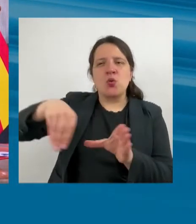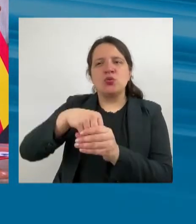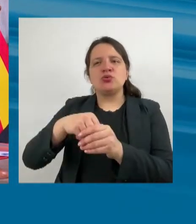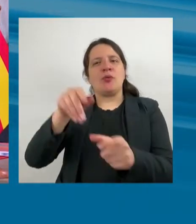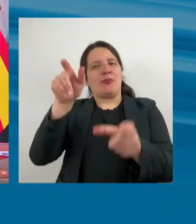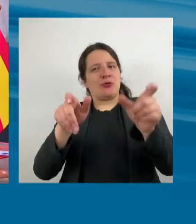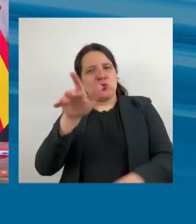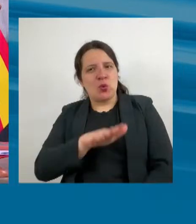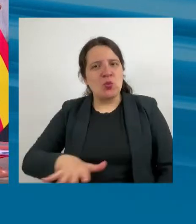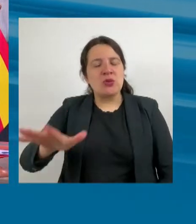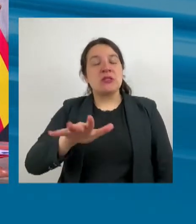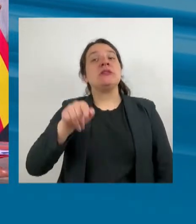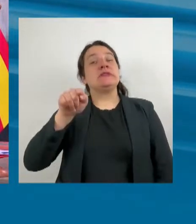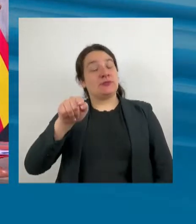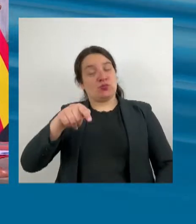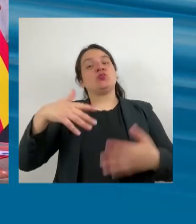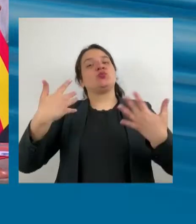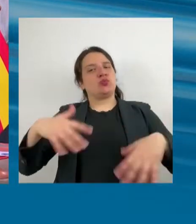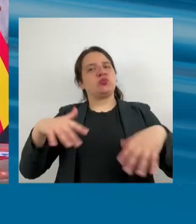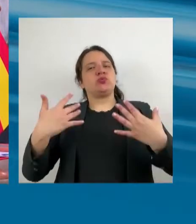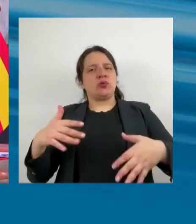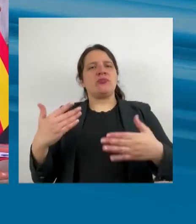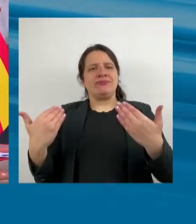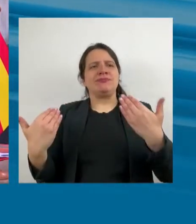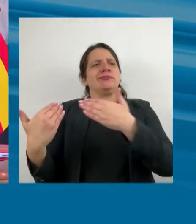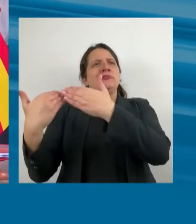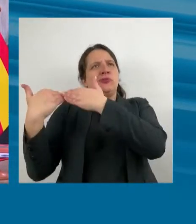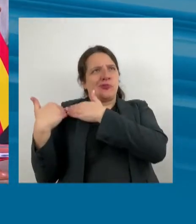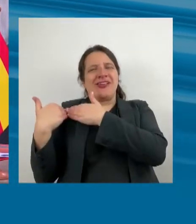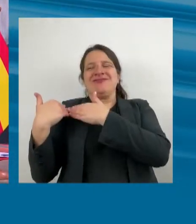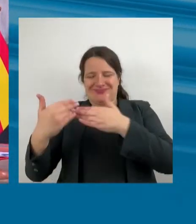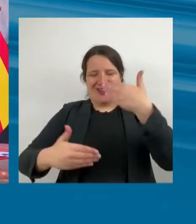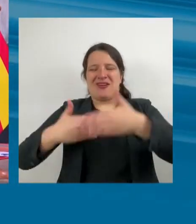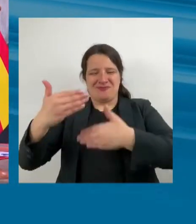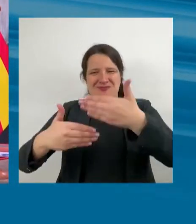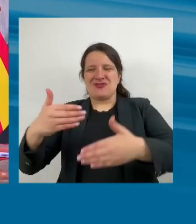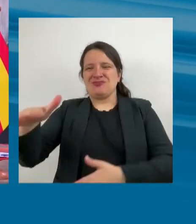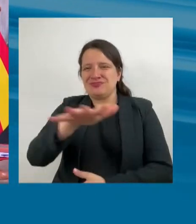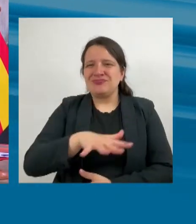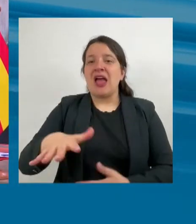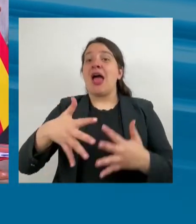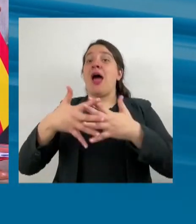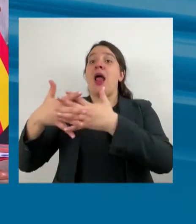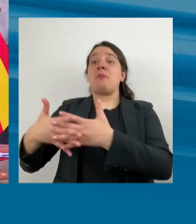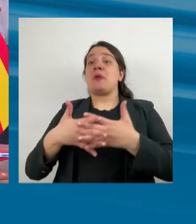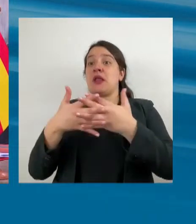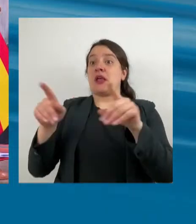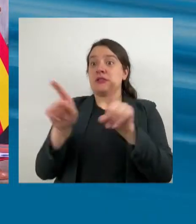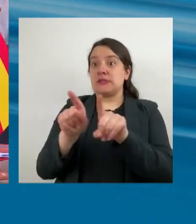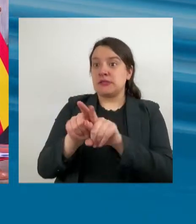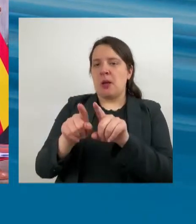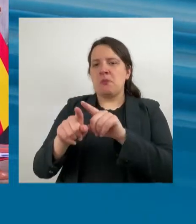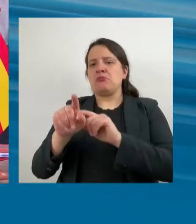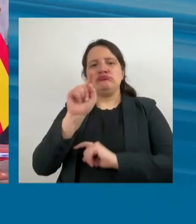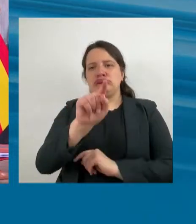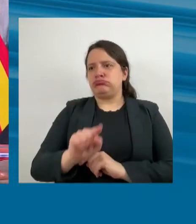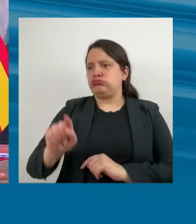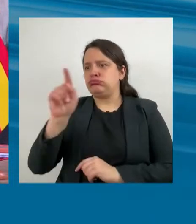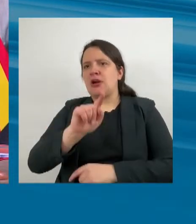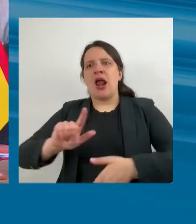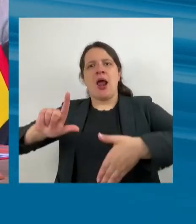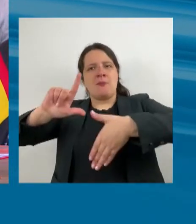central to the progress of our societies. The United States, like the majority of our UN ECLAC member